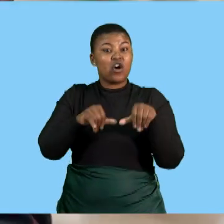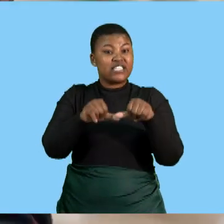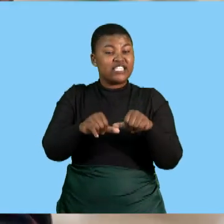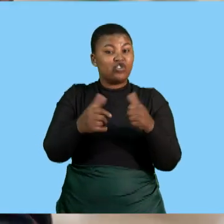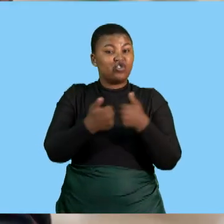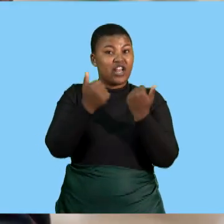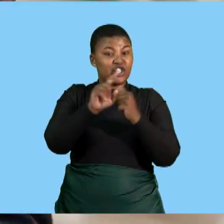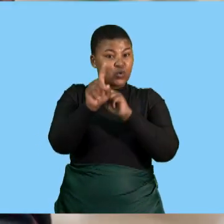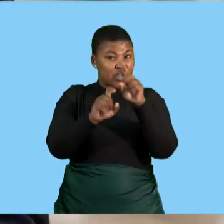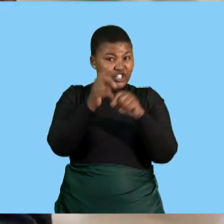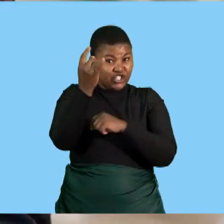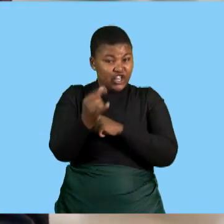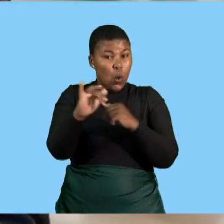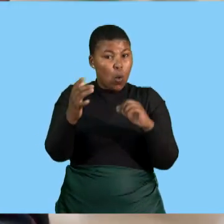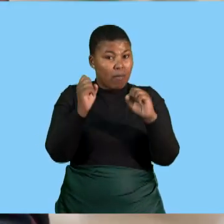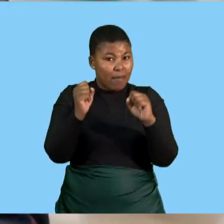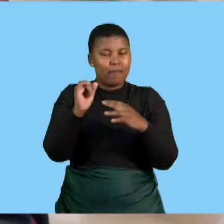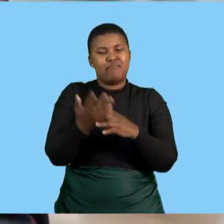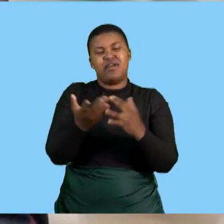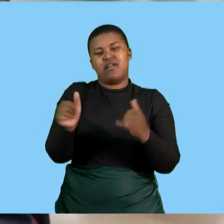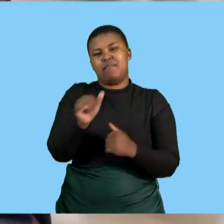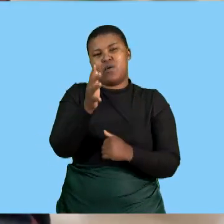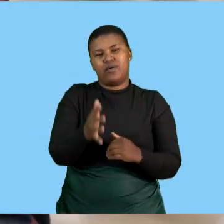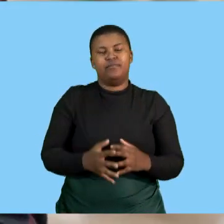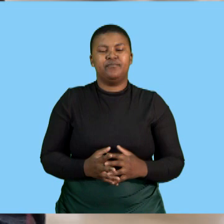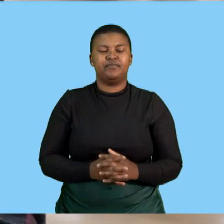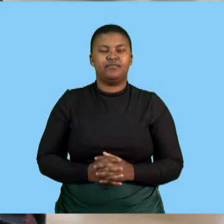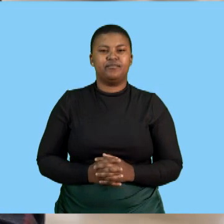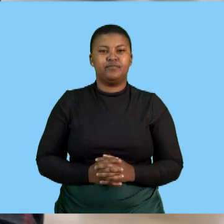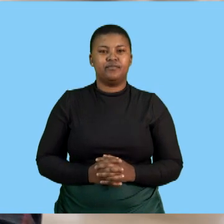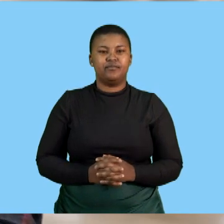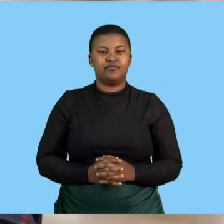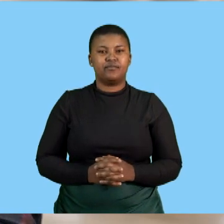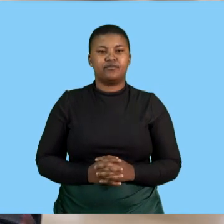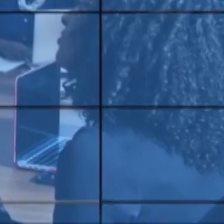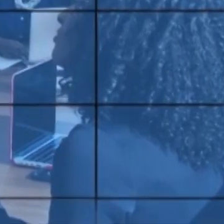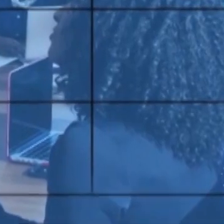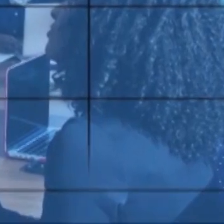Before we continue and look at the challenges of the components, let's go take a short break.